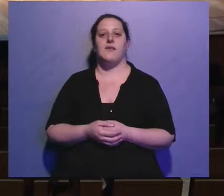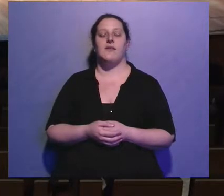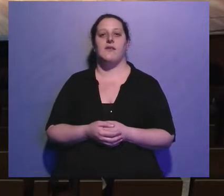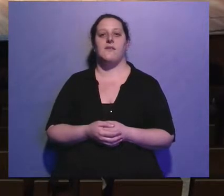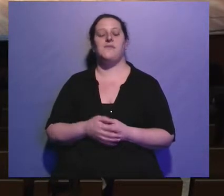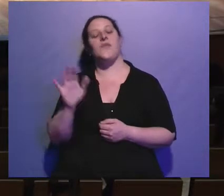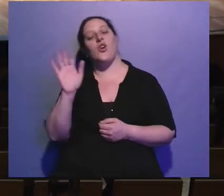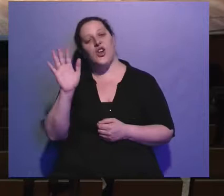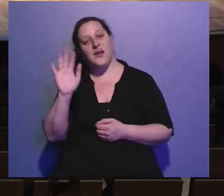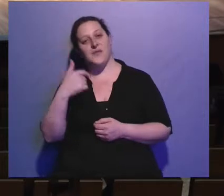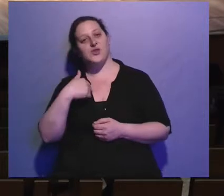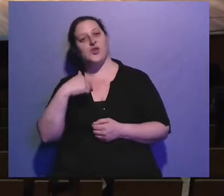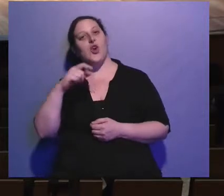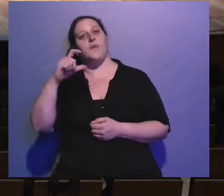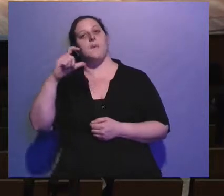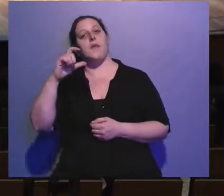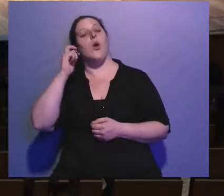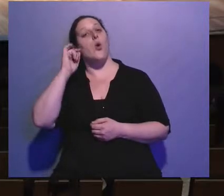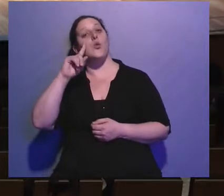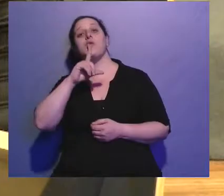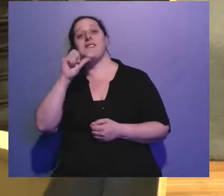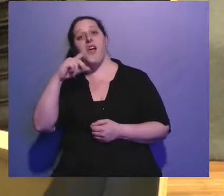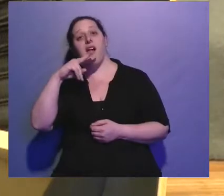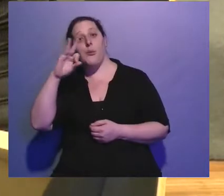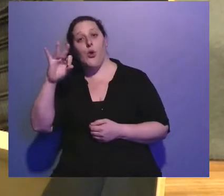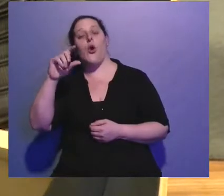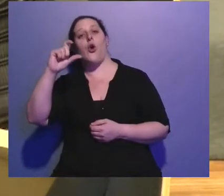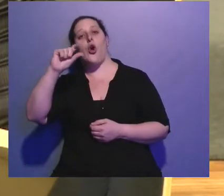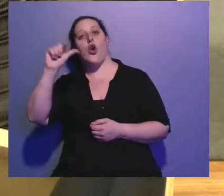Hola, sí, bueno, yo... I'm Gustavo Coxa.